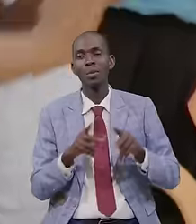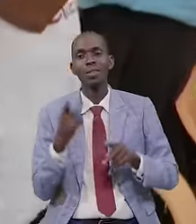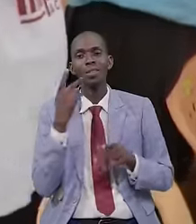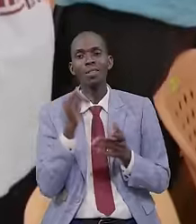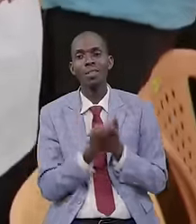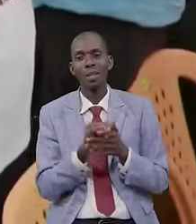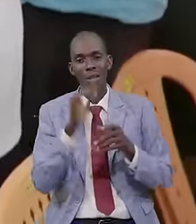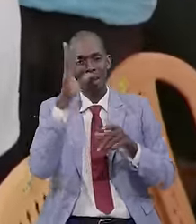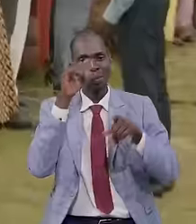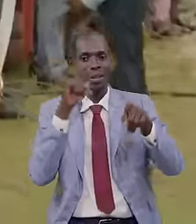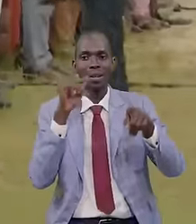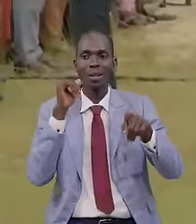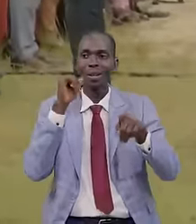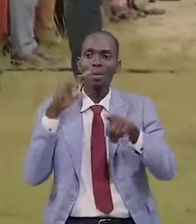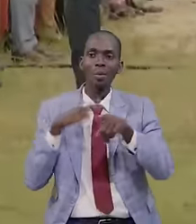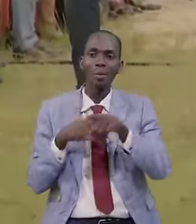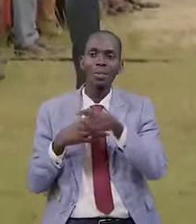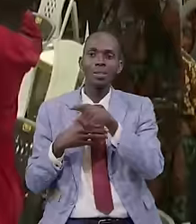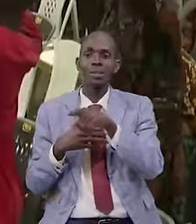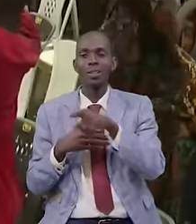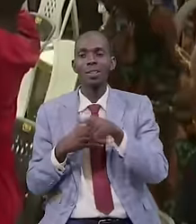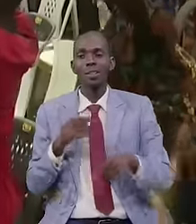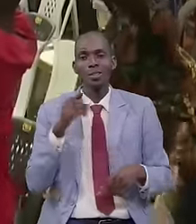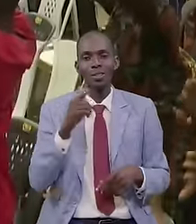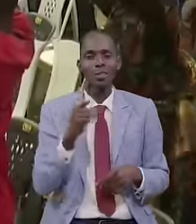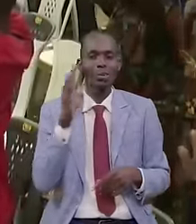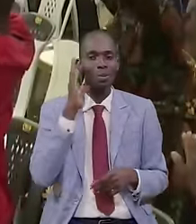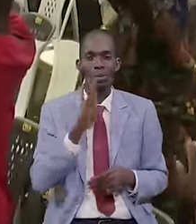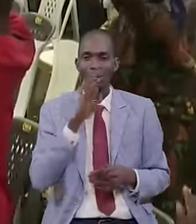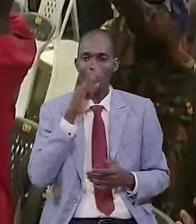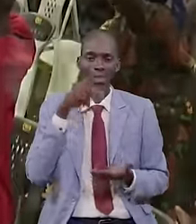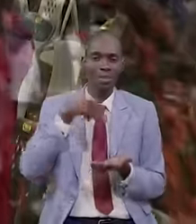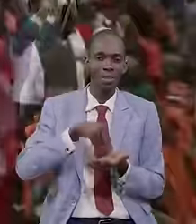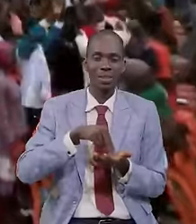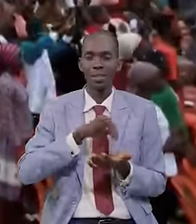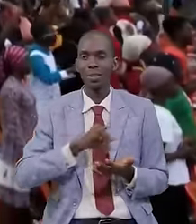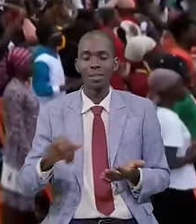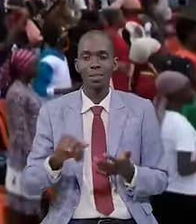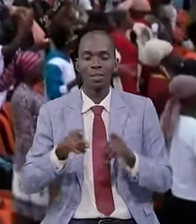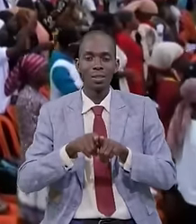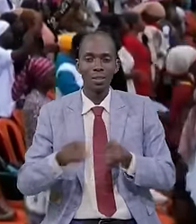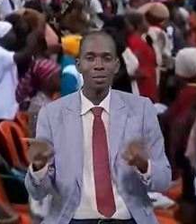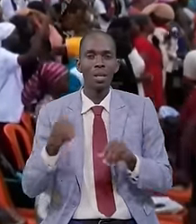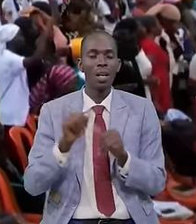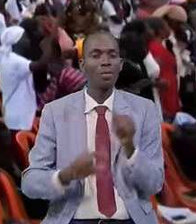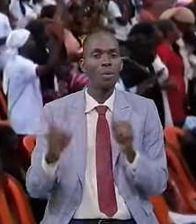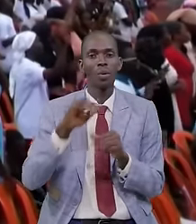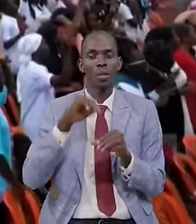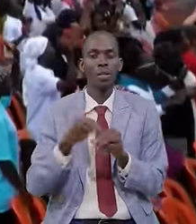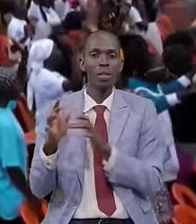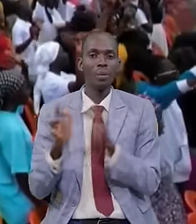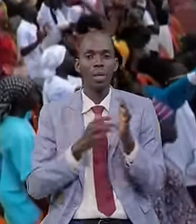at her there. Look at her there. You'll be standing out everywhere you are in Jesus'